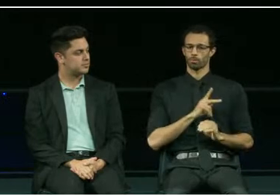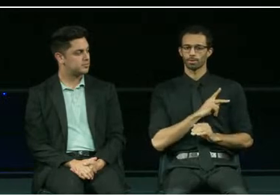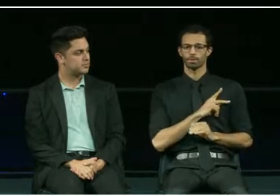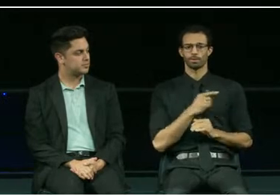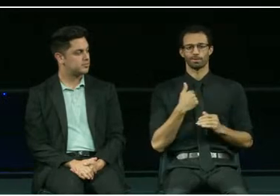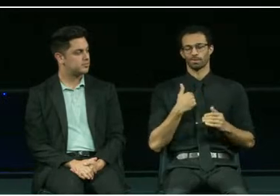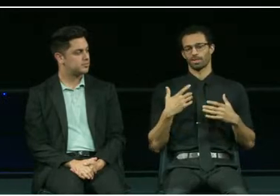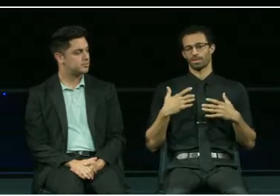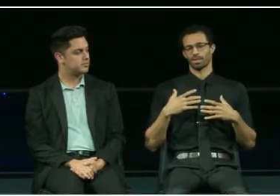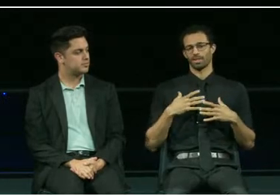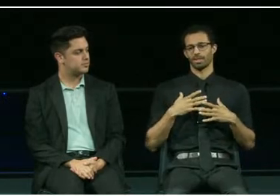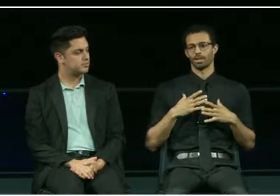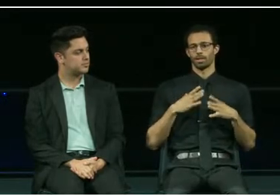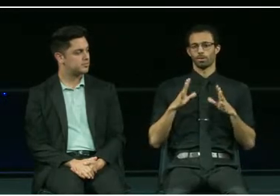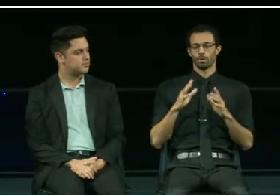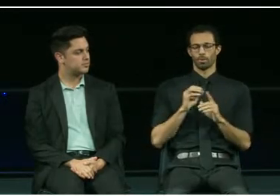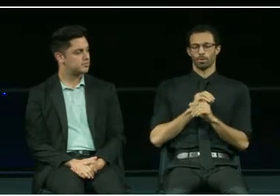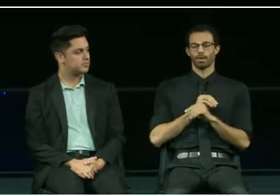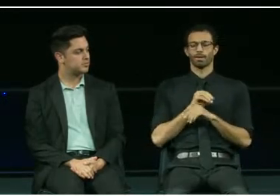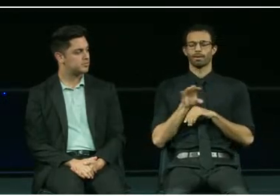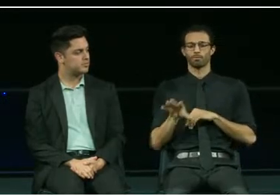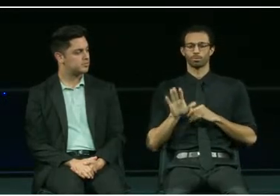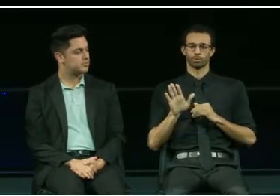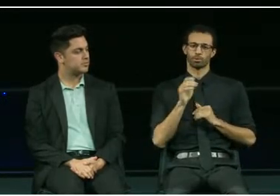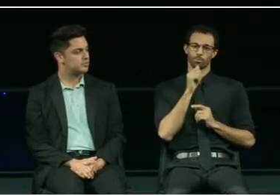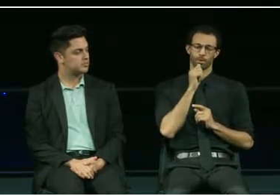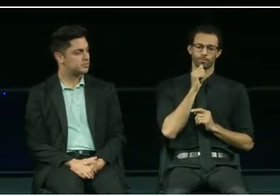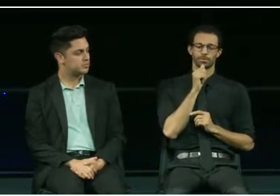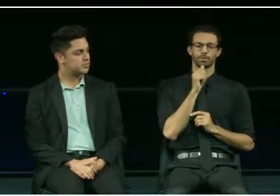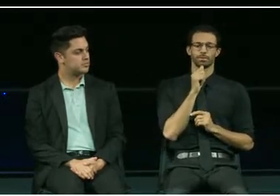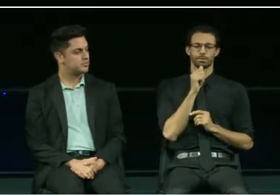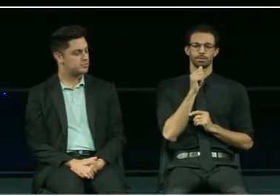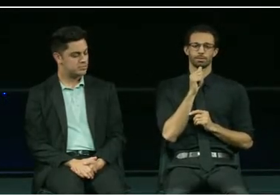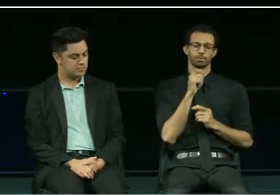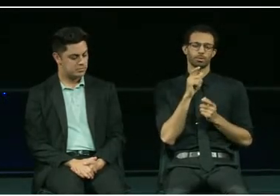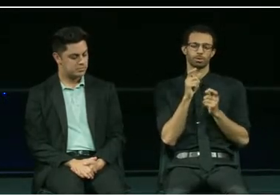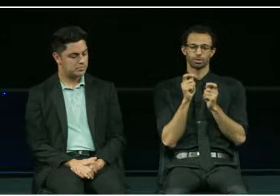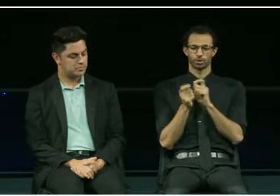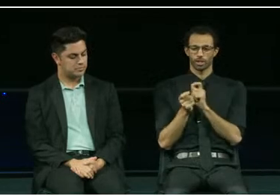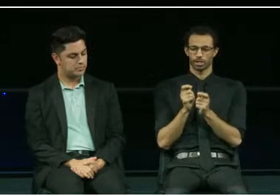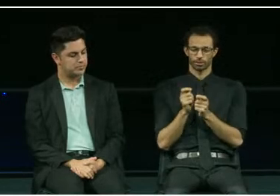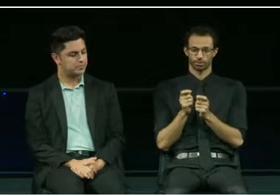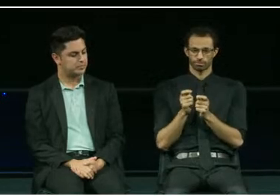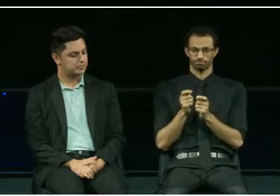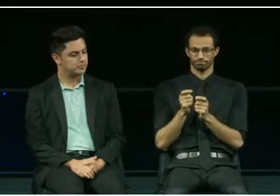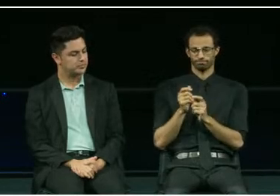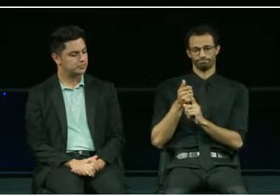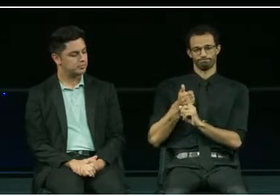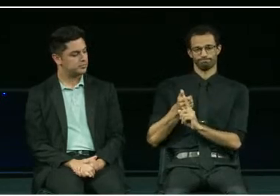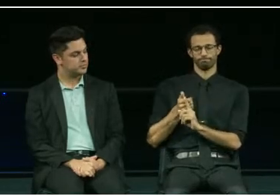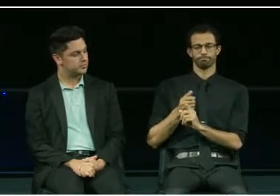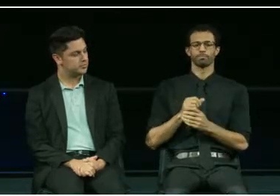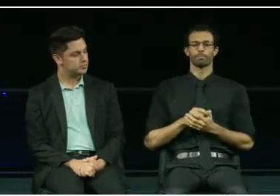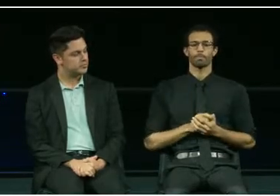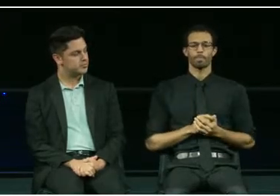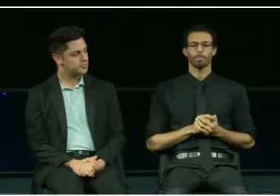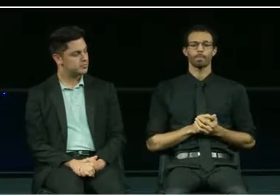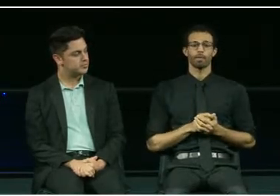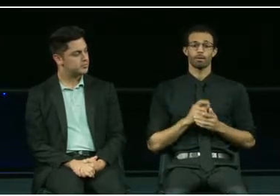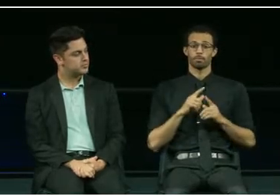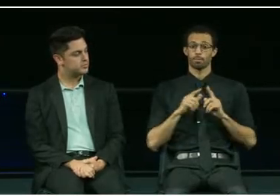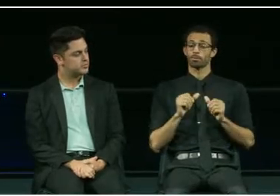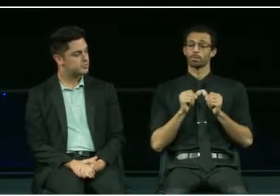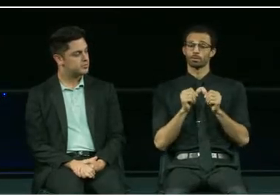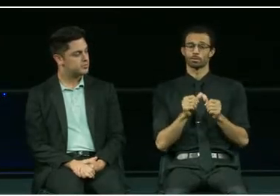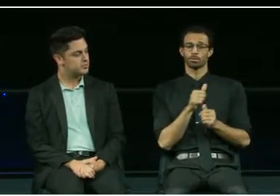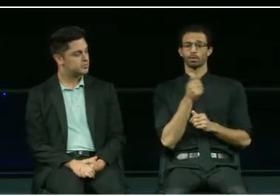to influence her privacy or change her in a way. But we continued with this other